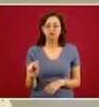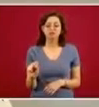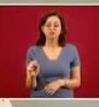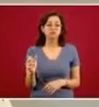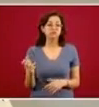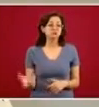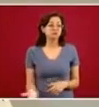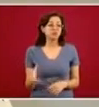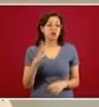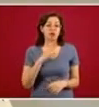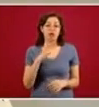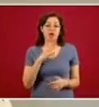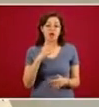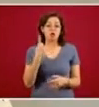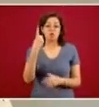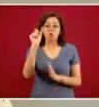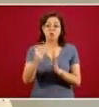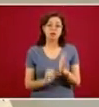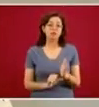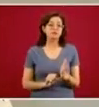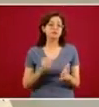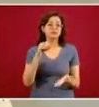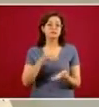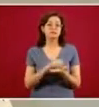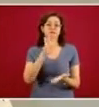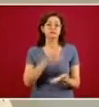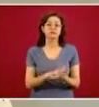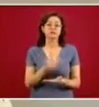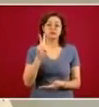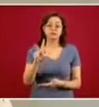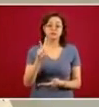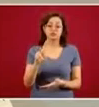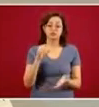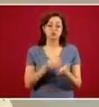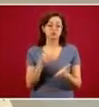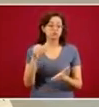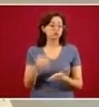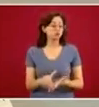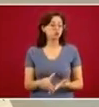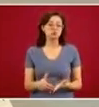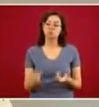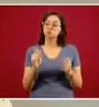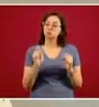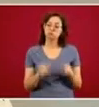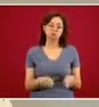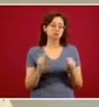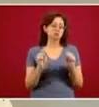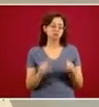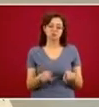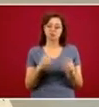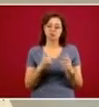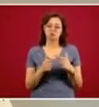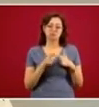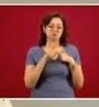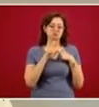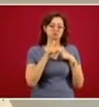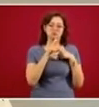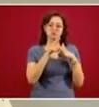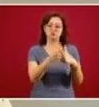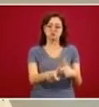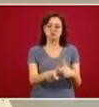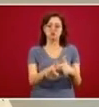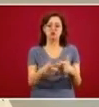Well, at IMSS, we have near to 18 million medical consultations every